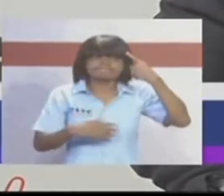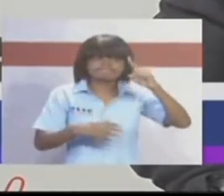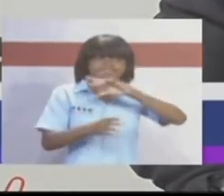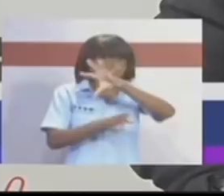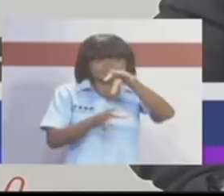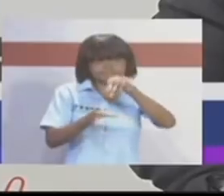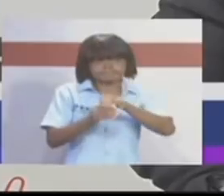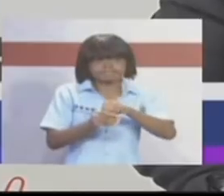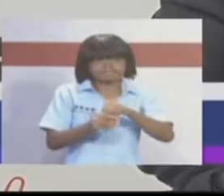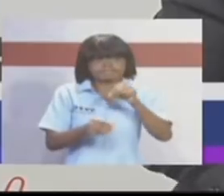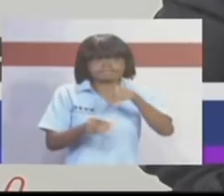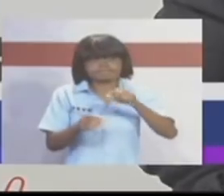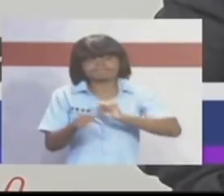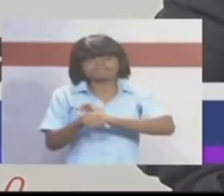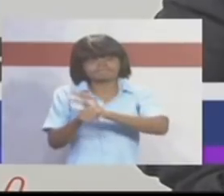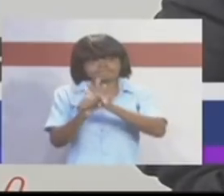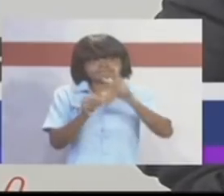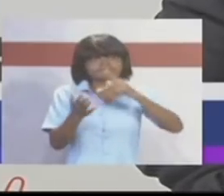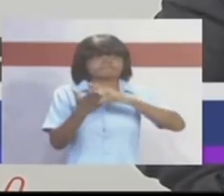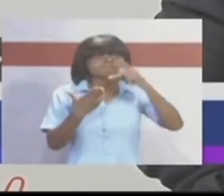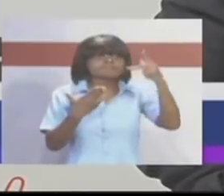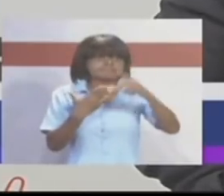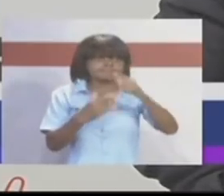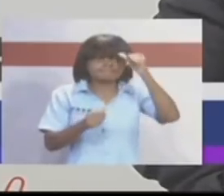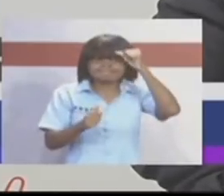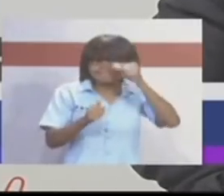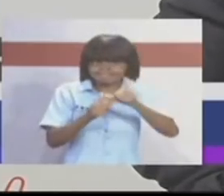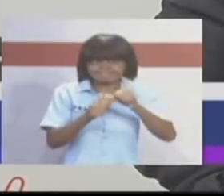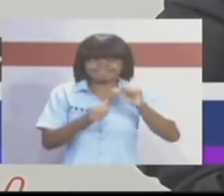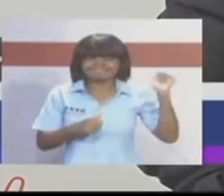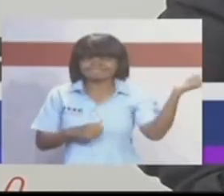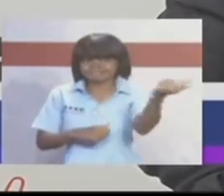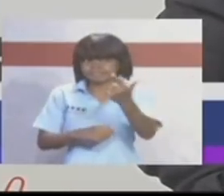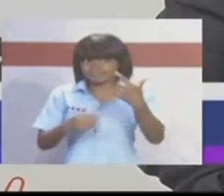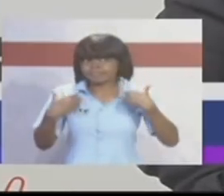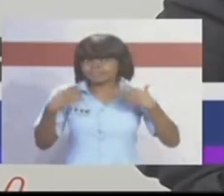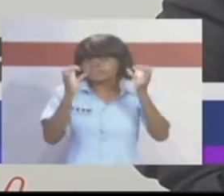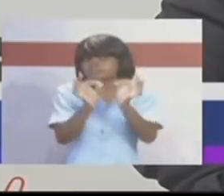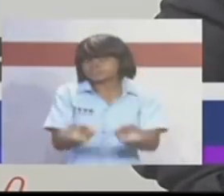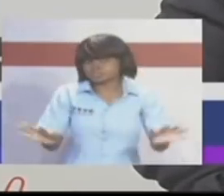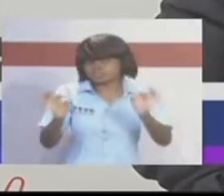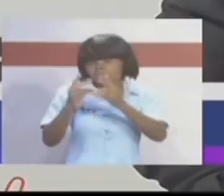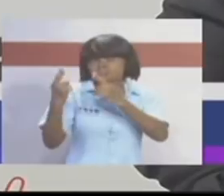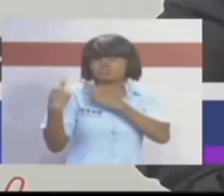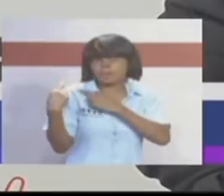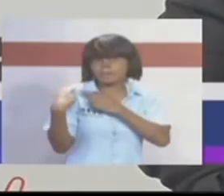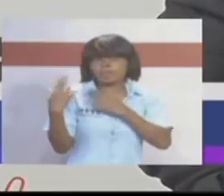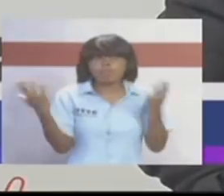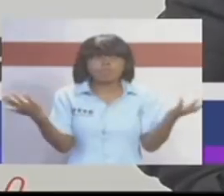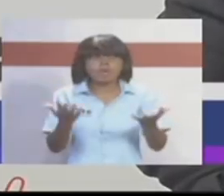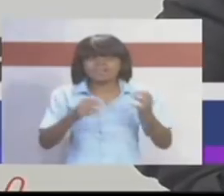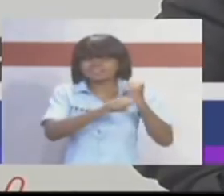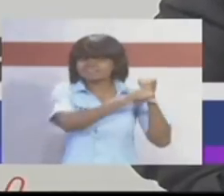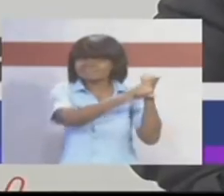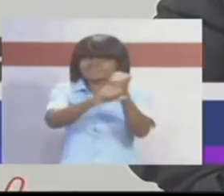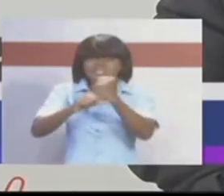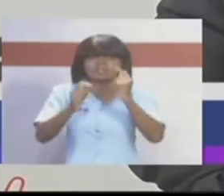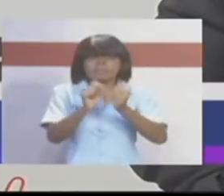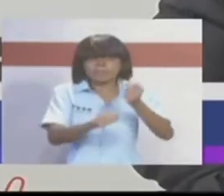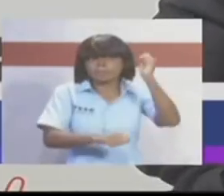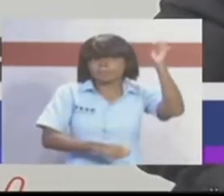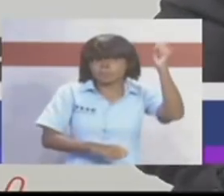COVID-19 update. Remember that we all have an important role to play in protecting Trinidad and Tobago from